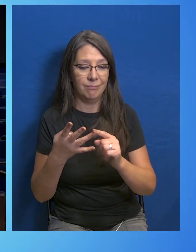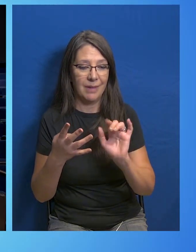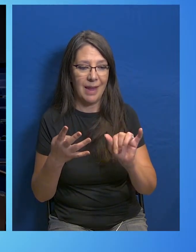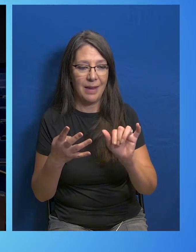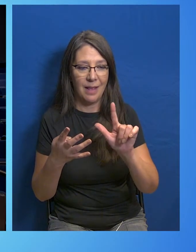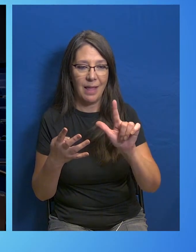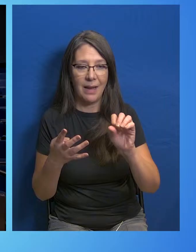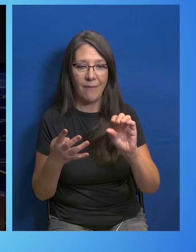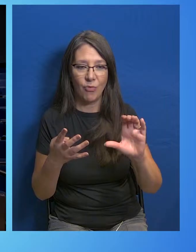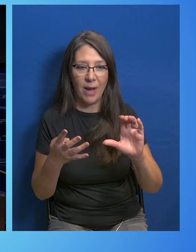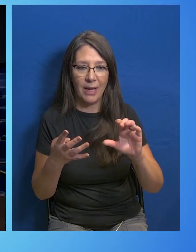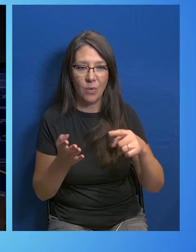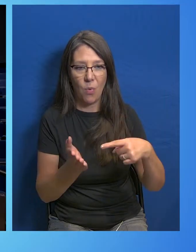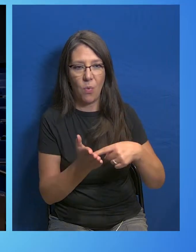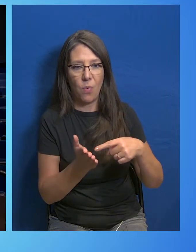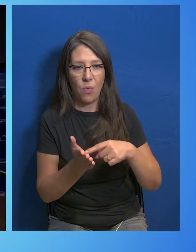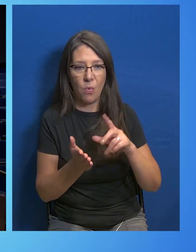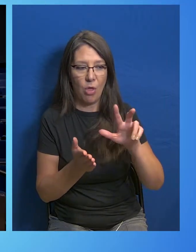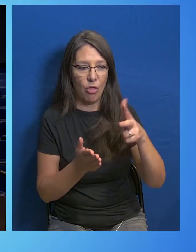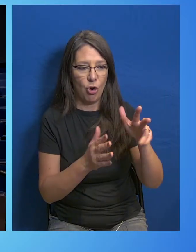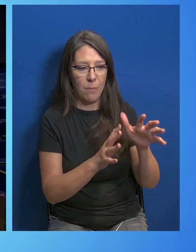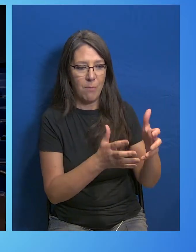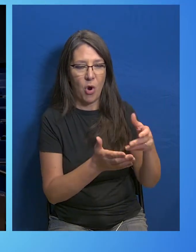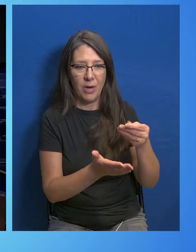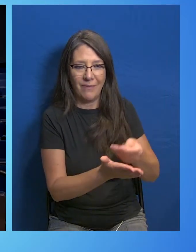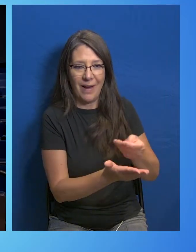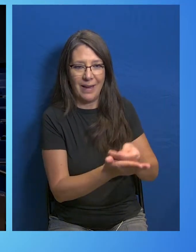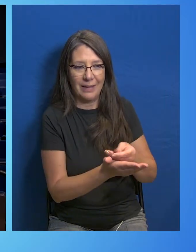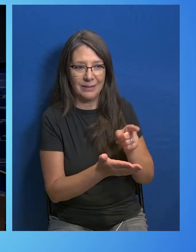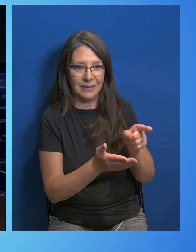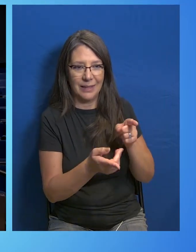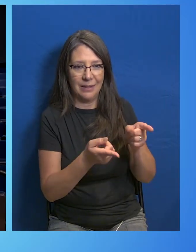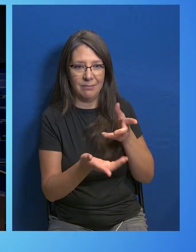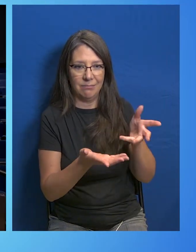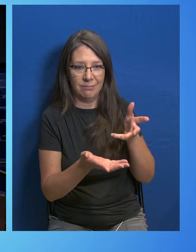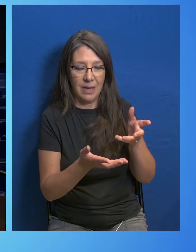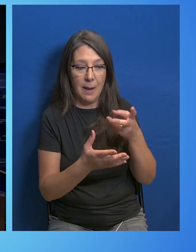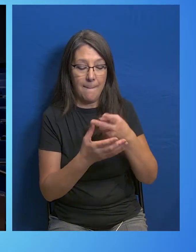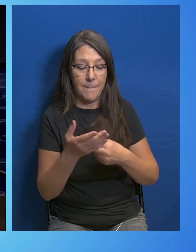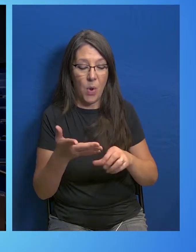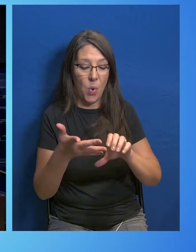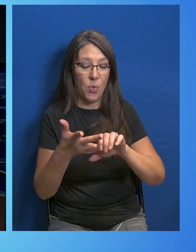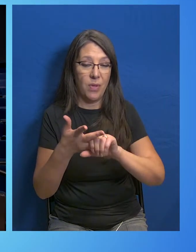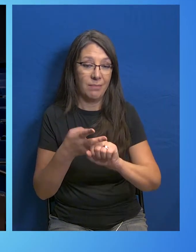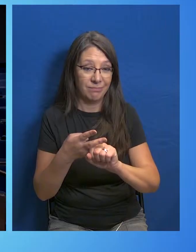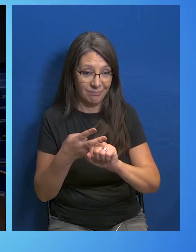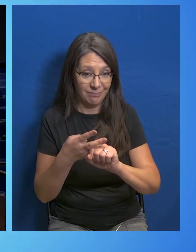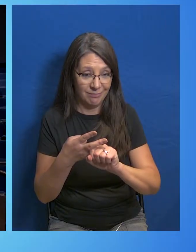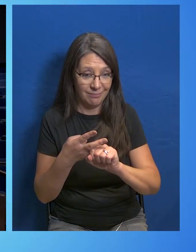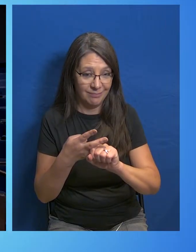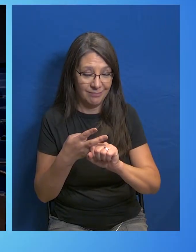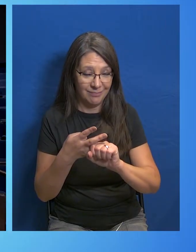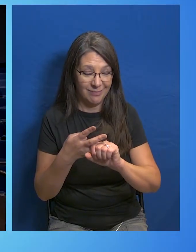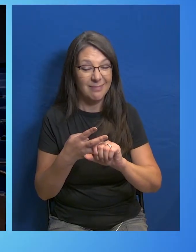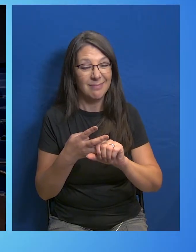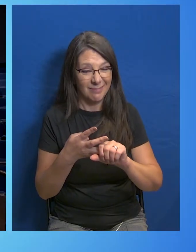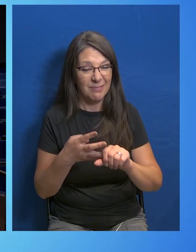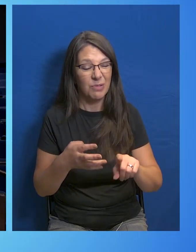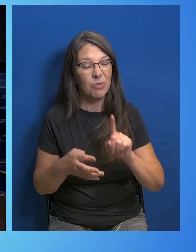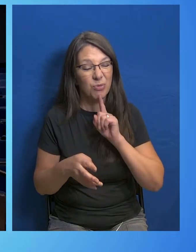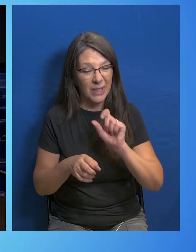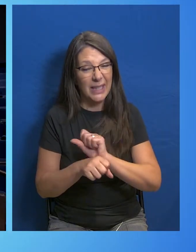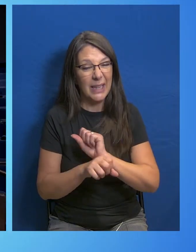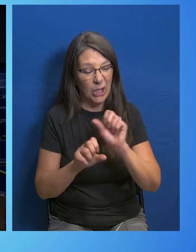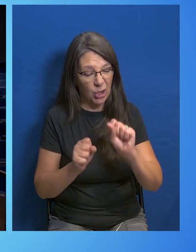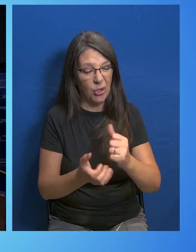to secure third-party financing, I think those two things together, again, could be game changers